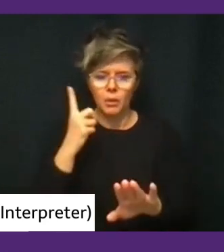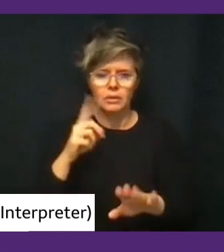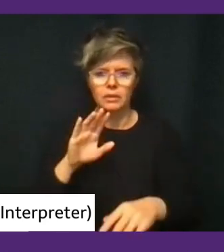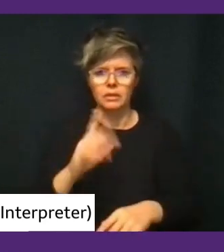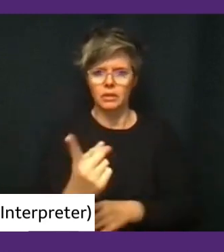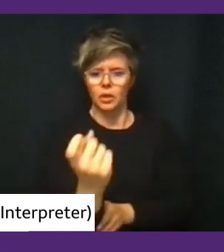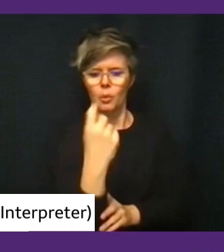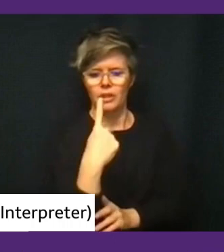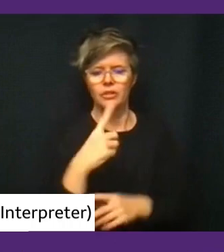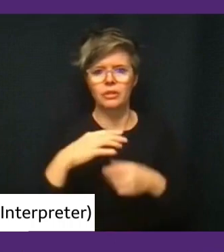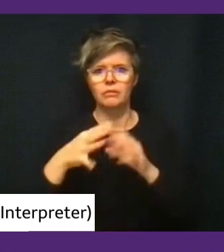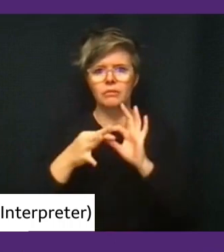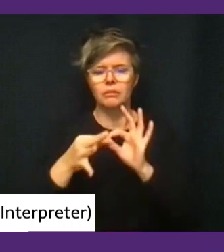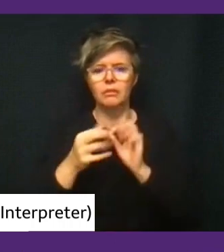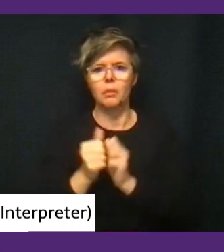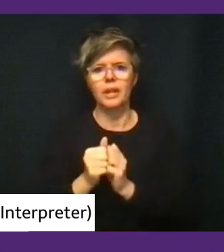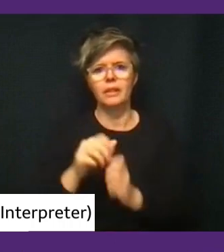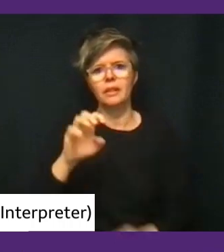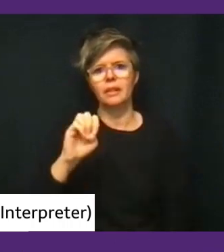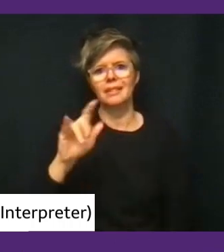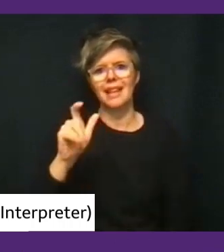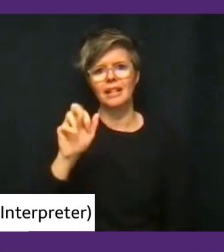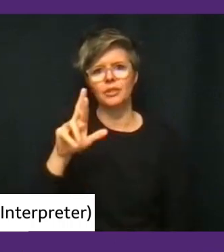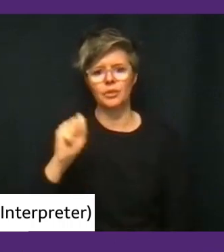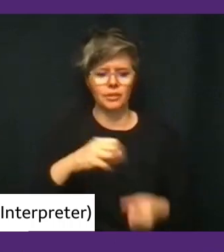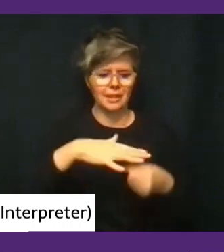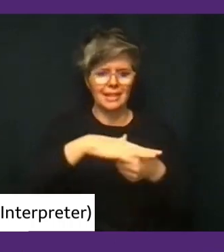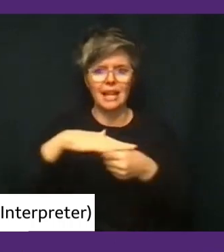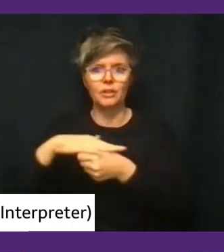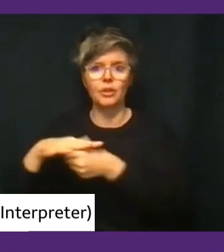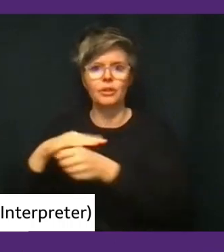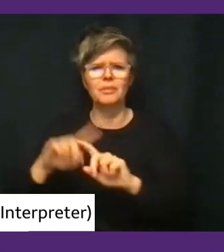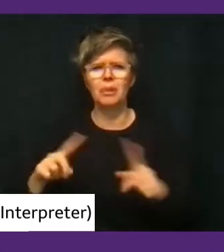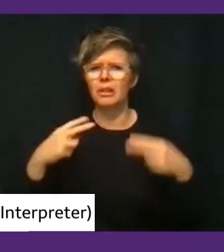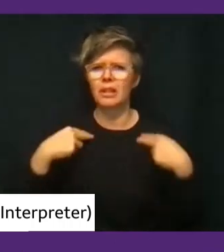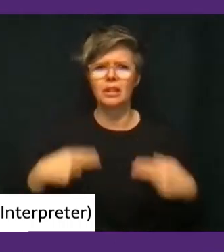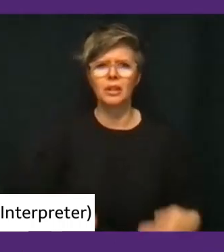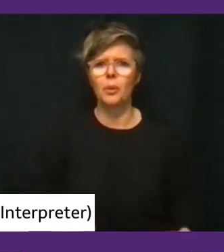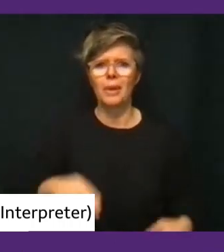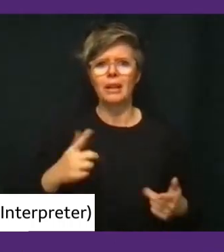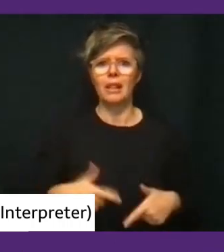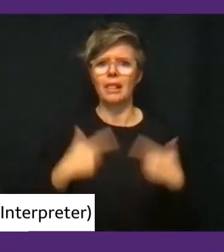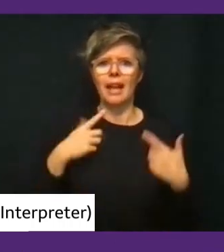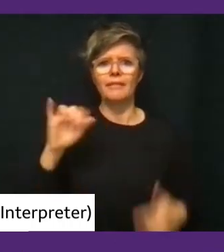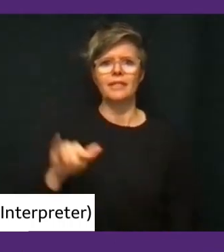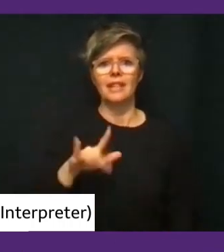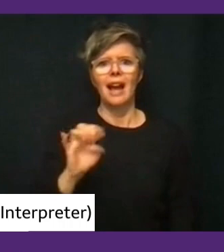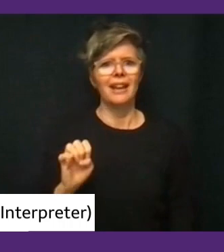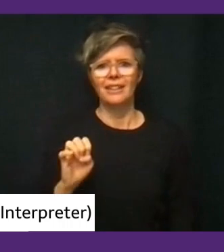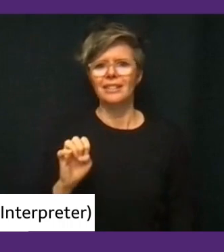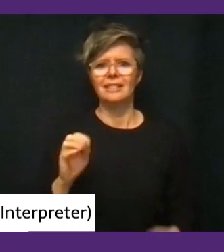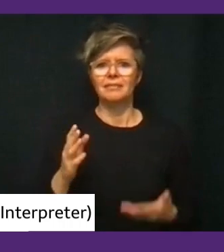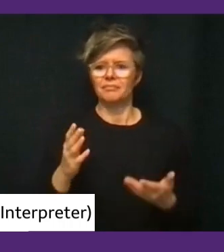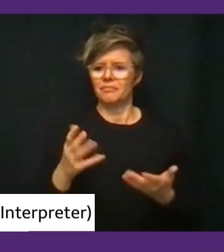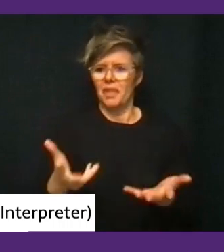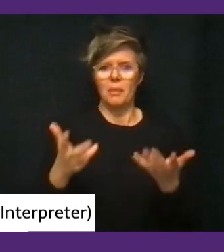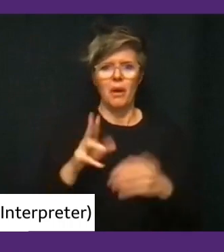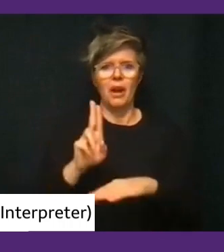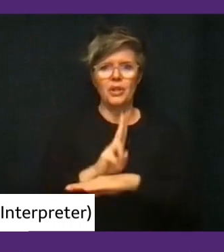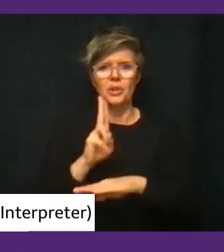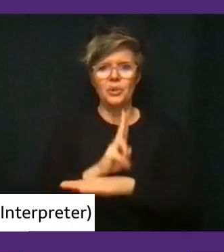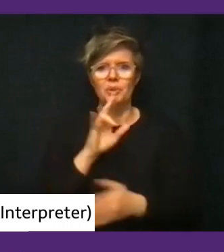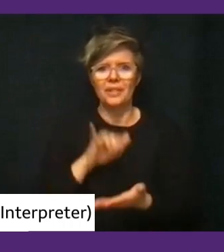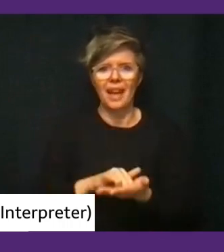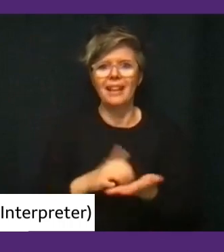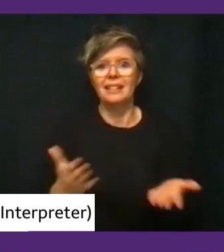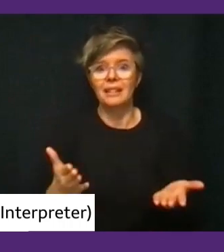as just lifestyle, human, wanting to use everything and live their lives the way they want to, is we built a feature into